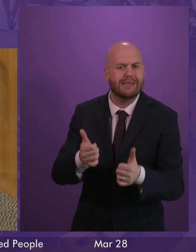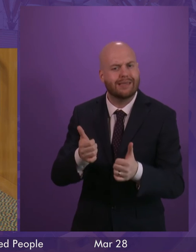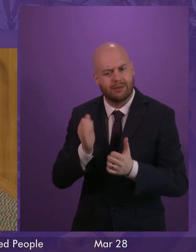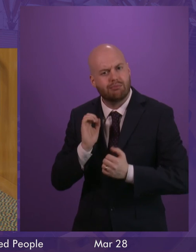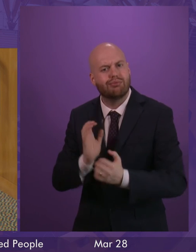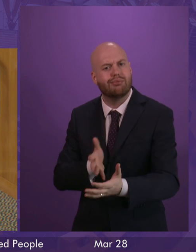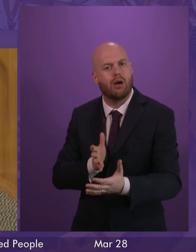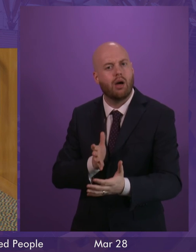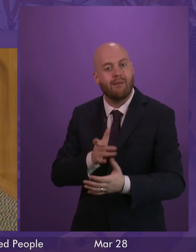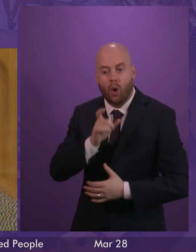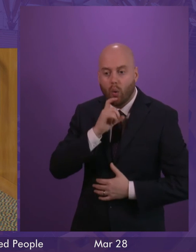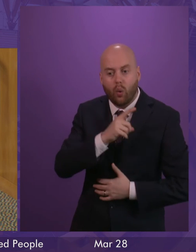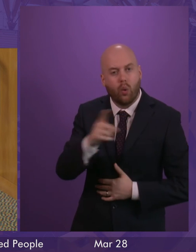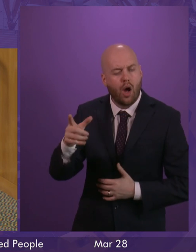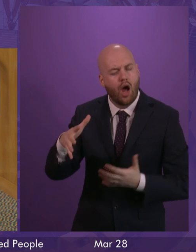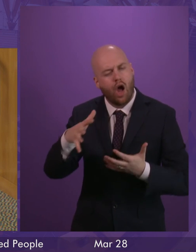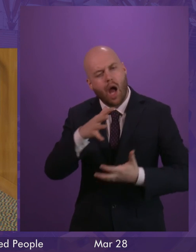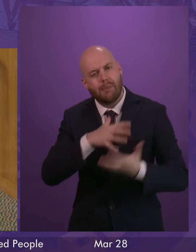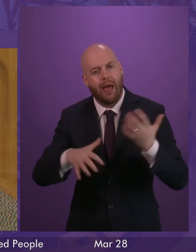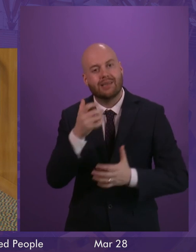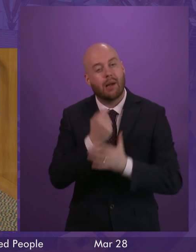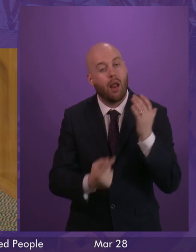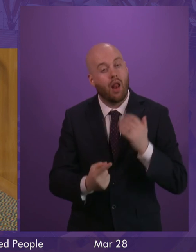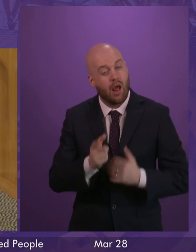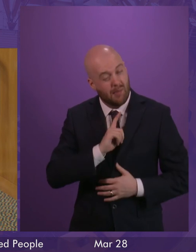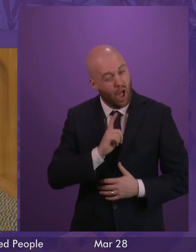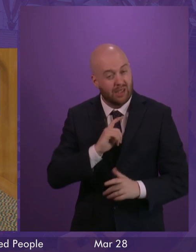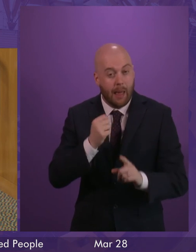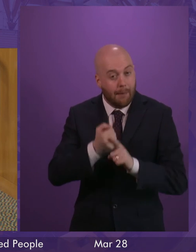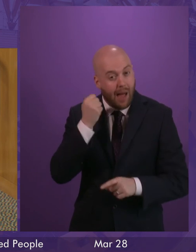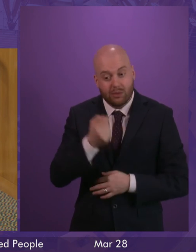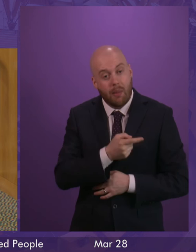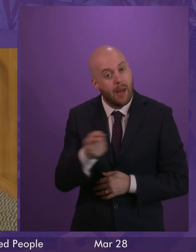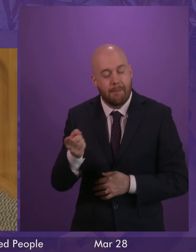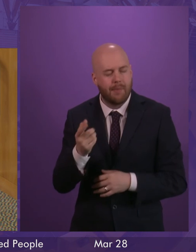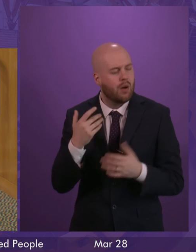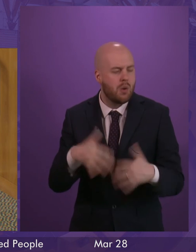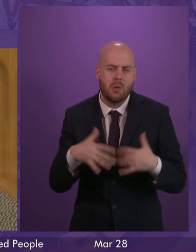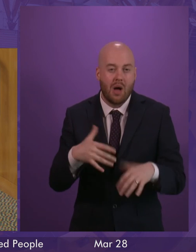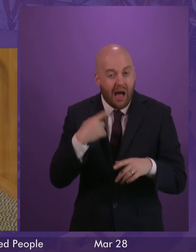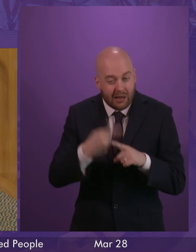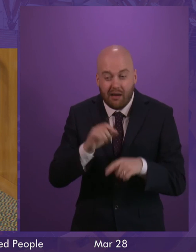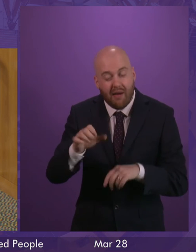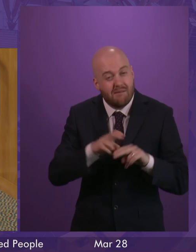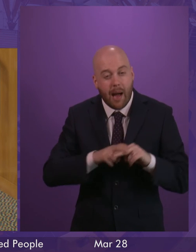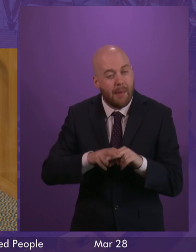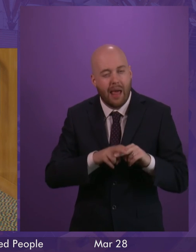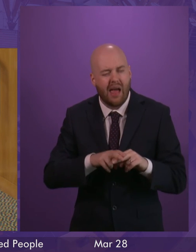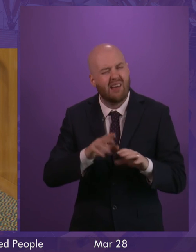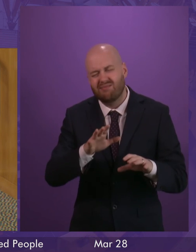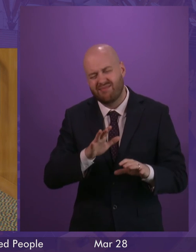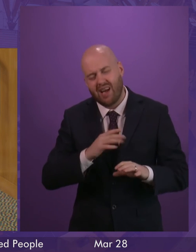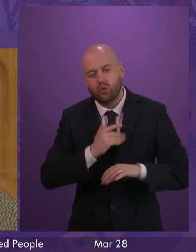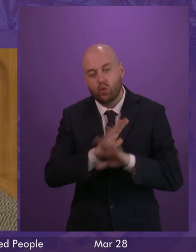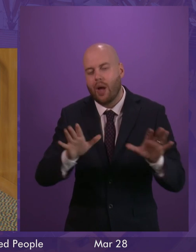needs, because the impact on them as individuals and their wider family is significant. And it's just not acceptable that we're in that